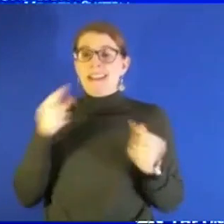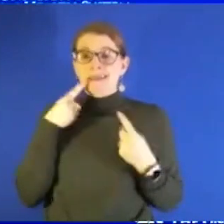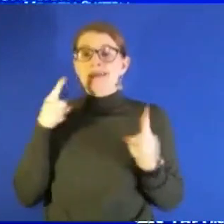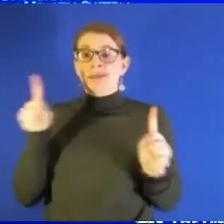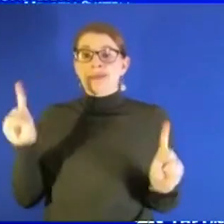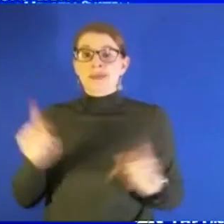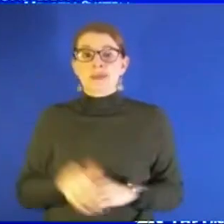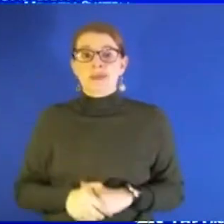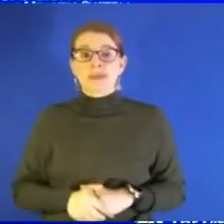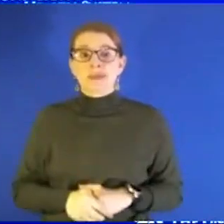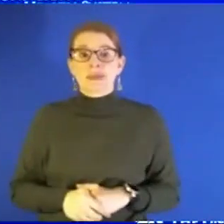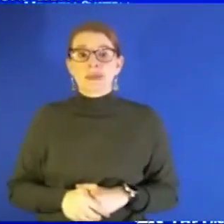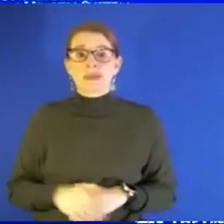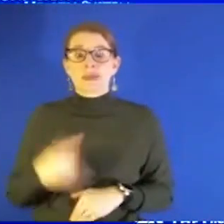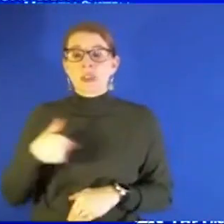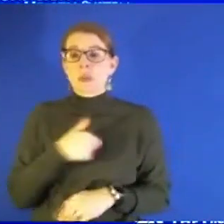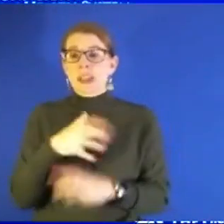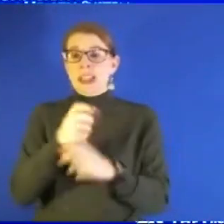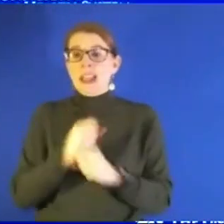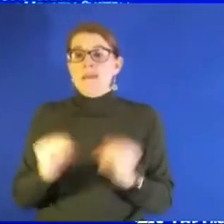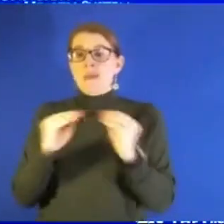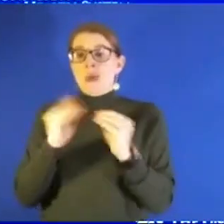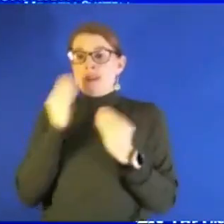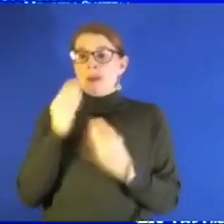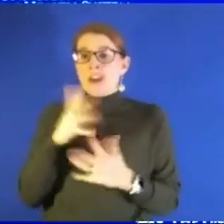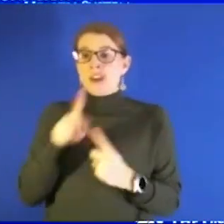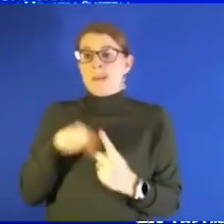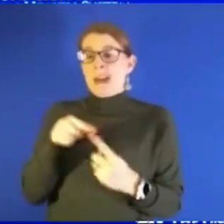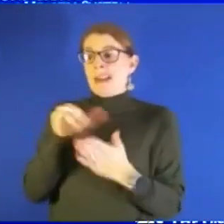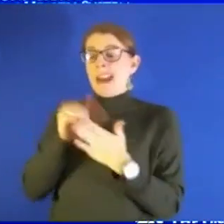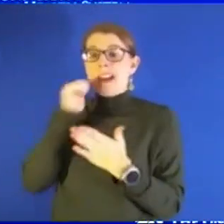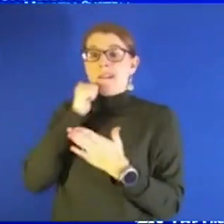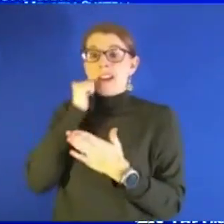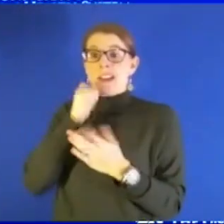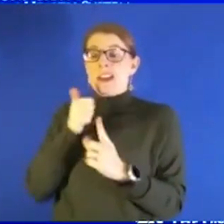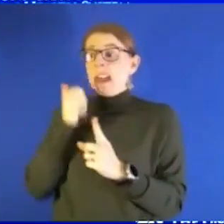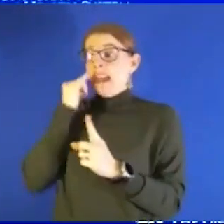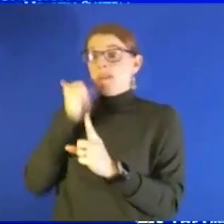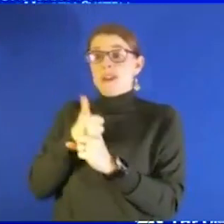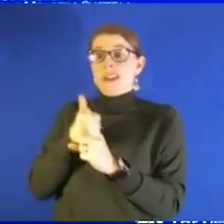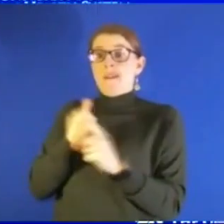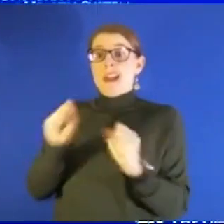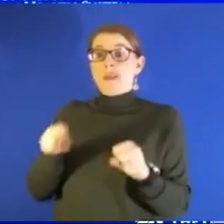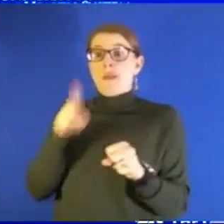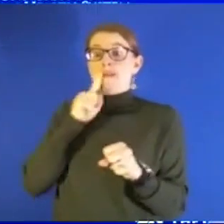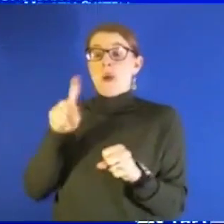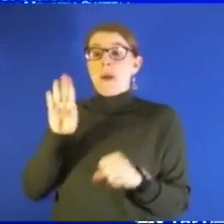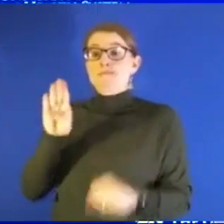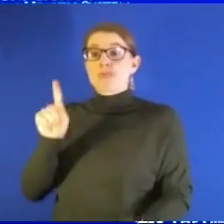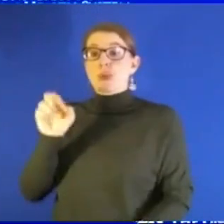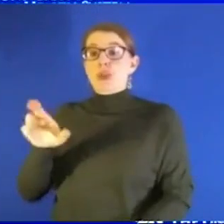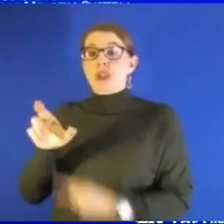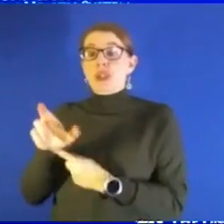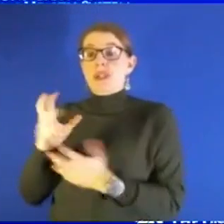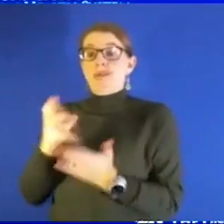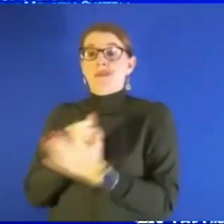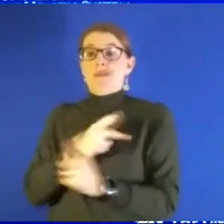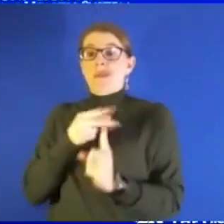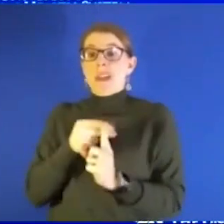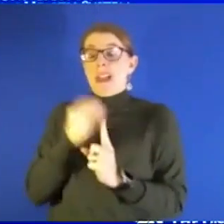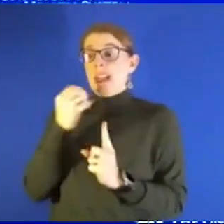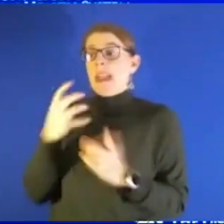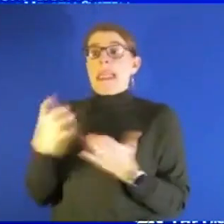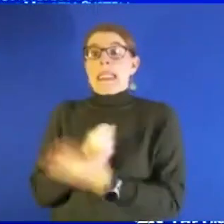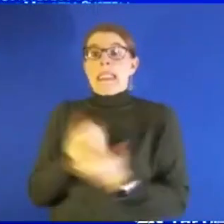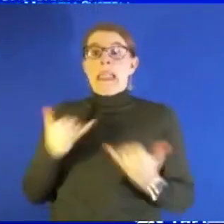We get more information about that every day. If you are eligible for your booster or your additional doses, get that. If you haven't been vaccinated, I know people,